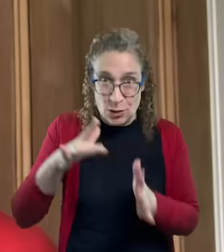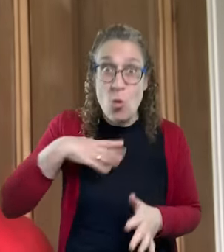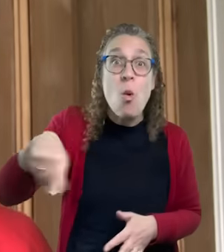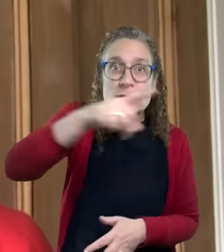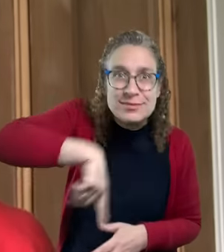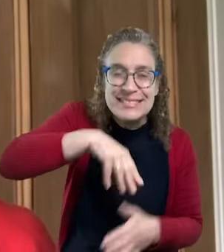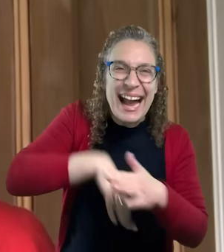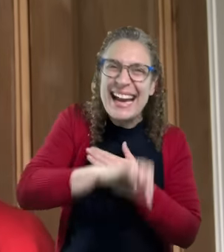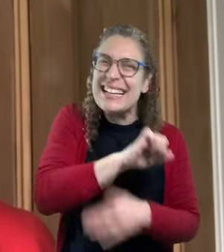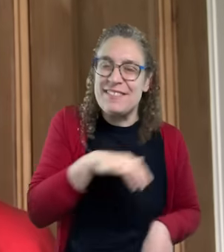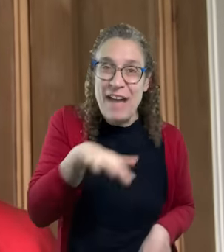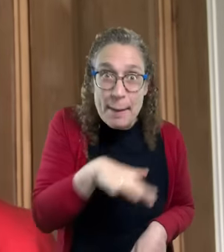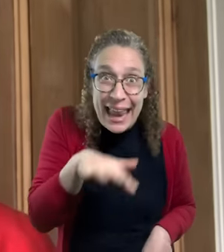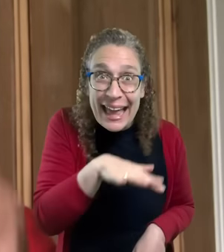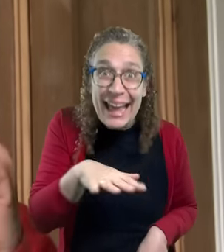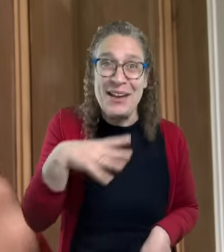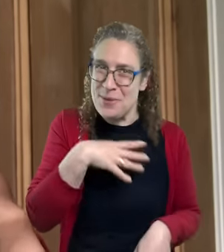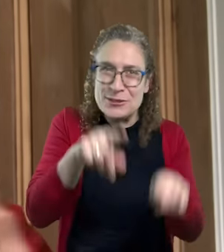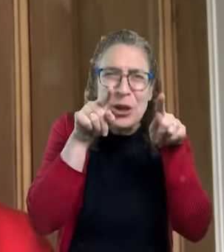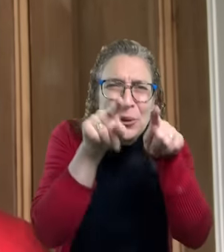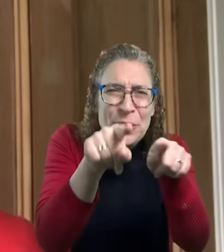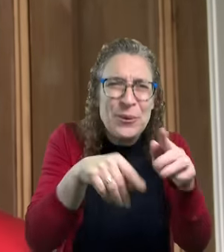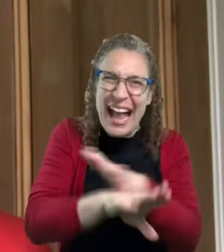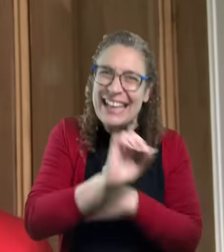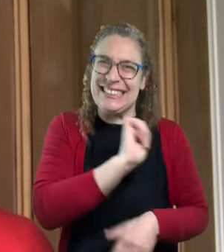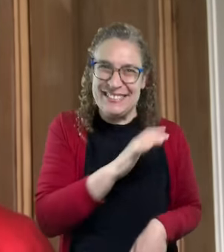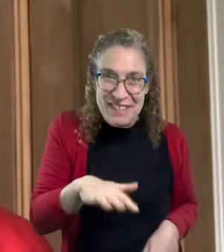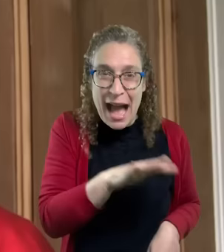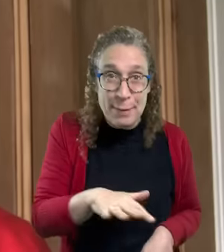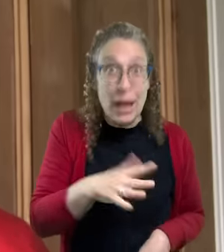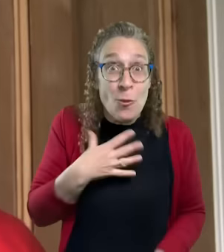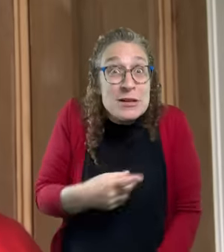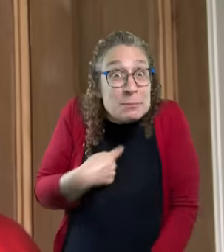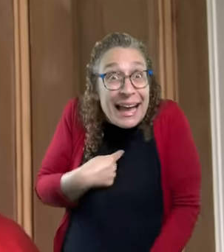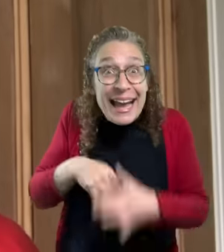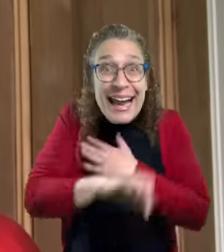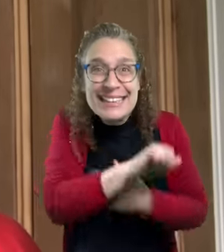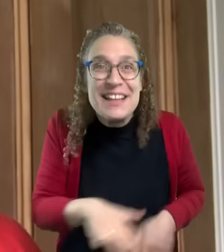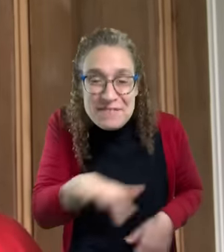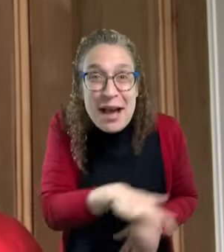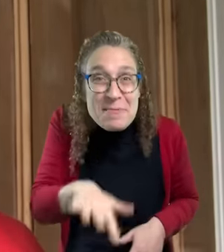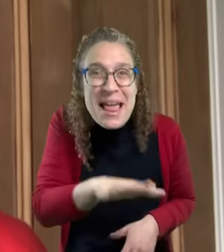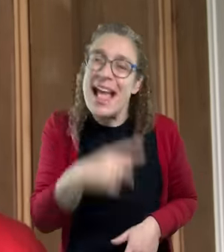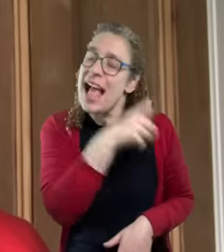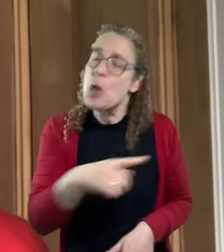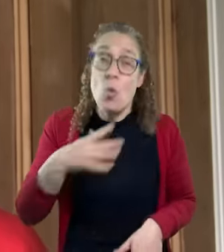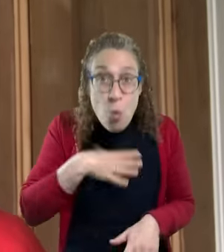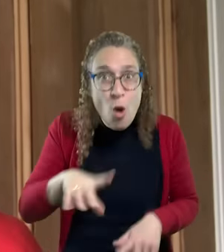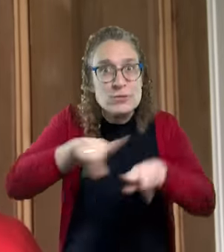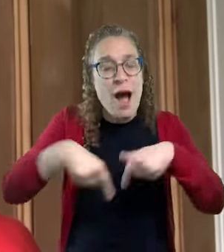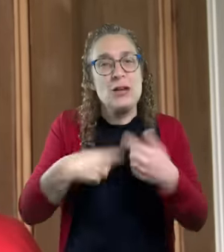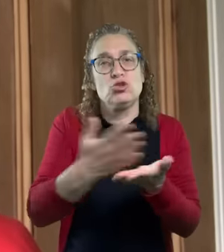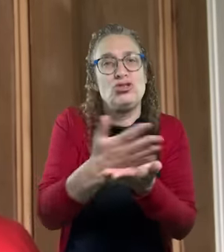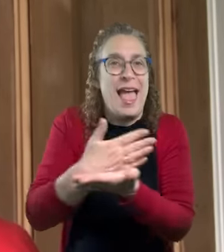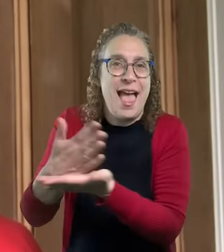Jesus wants us in his family. He wants you in his family. He wants me in his family. And he wants us to